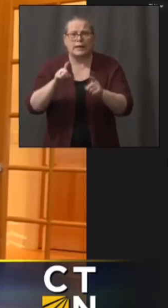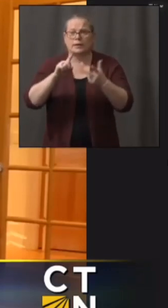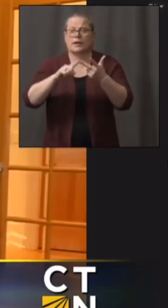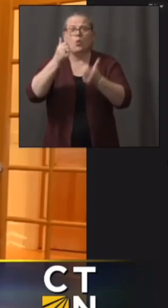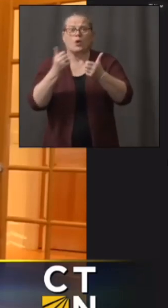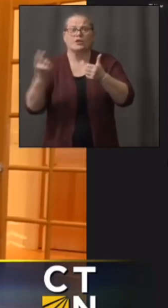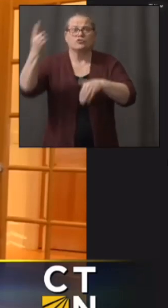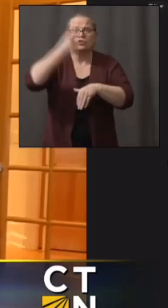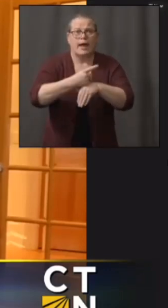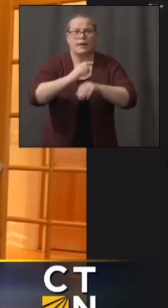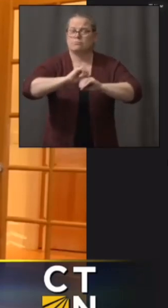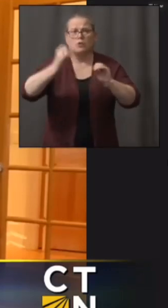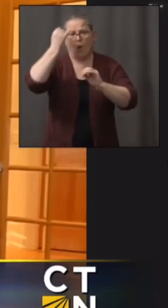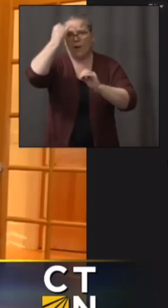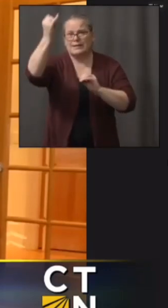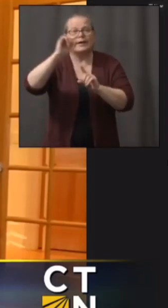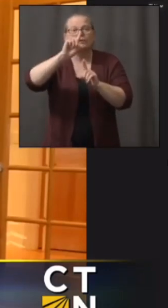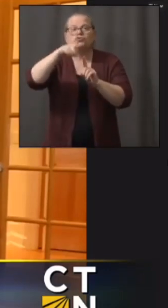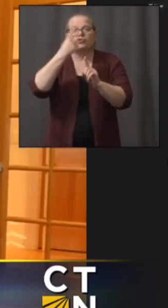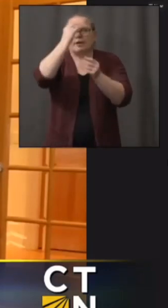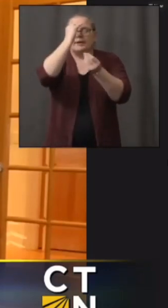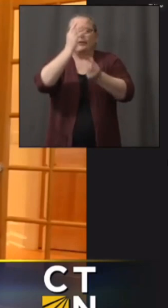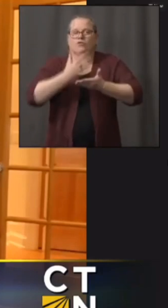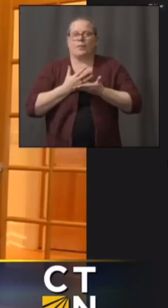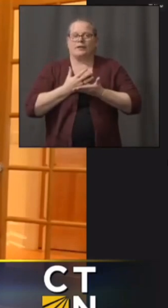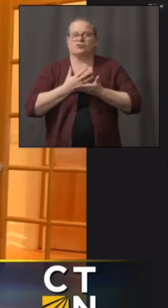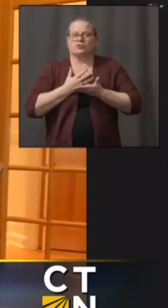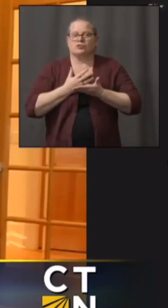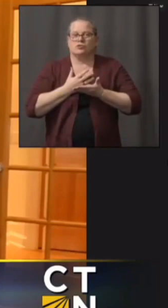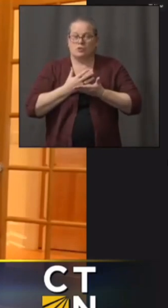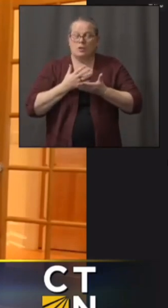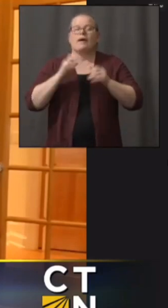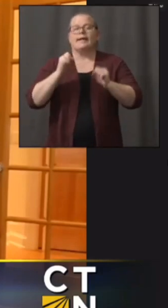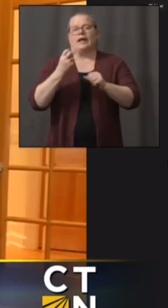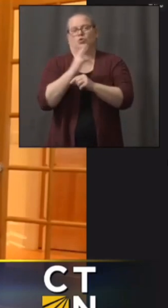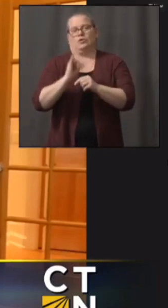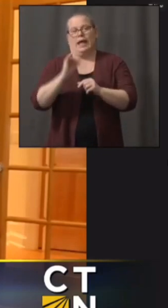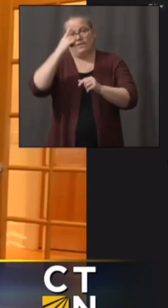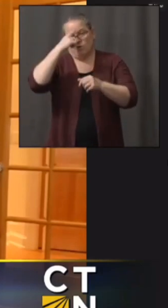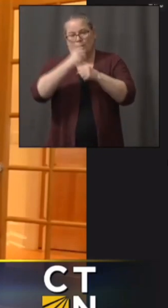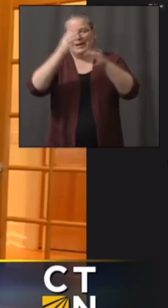It will just give you that information that you can then use to help keep yourself and your family safe.